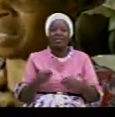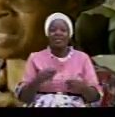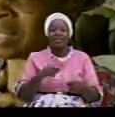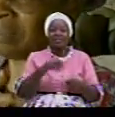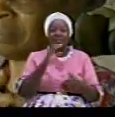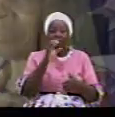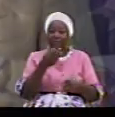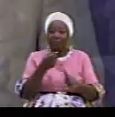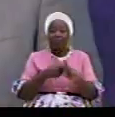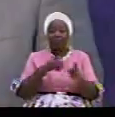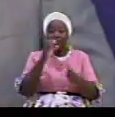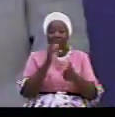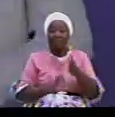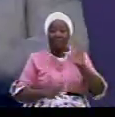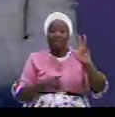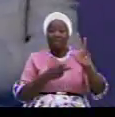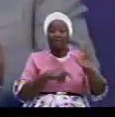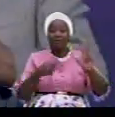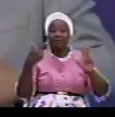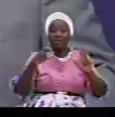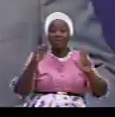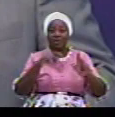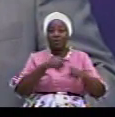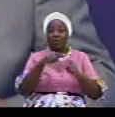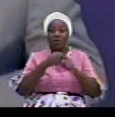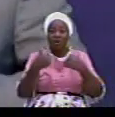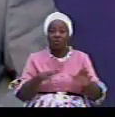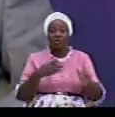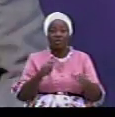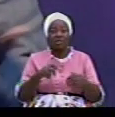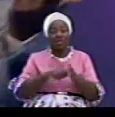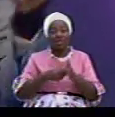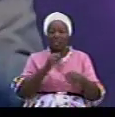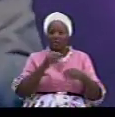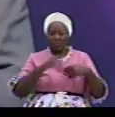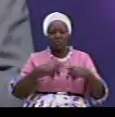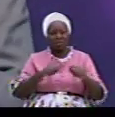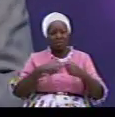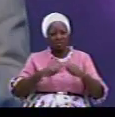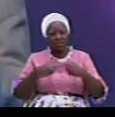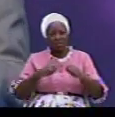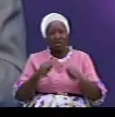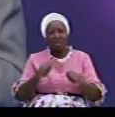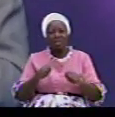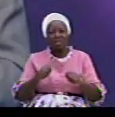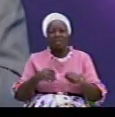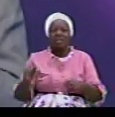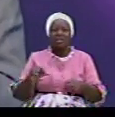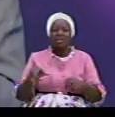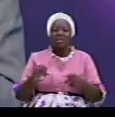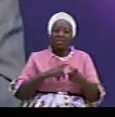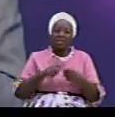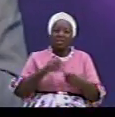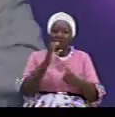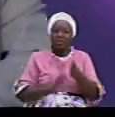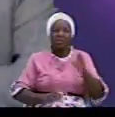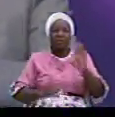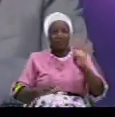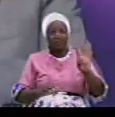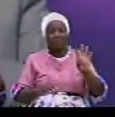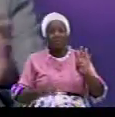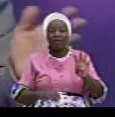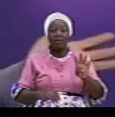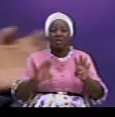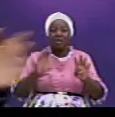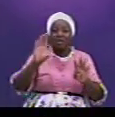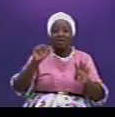the key, they have been trying and trying. Chapter 4, Cain killed Abel. And then